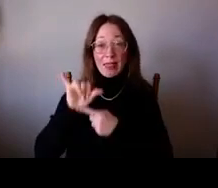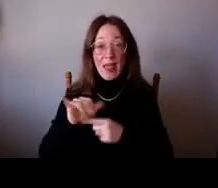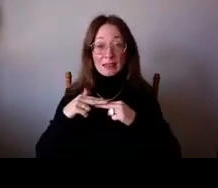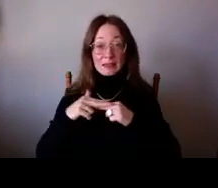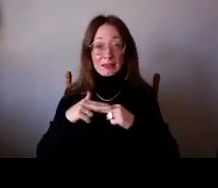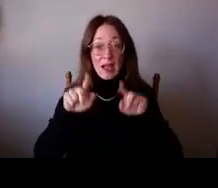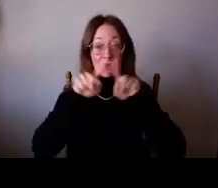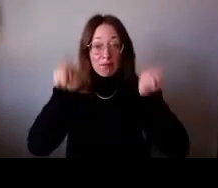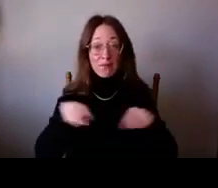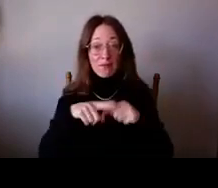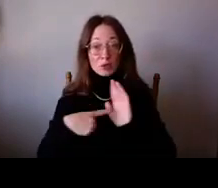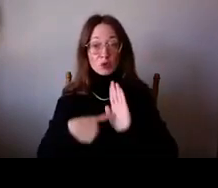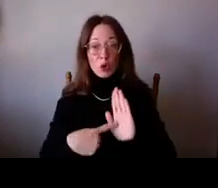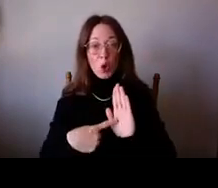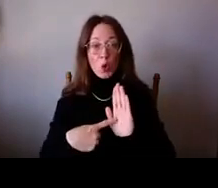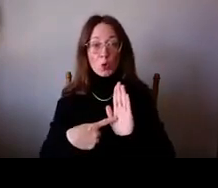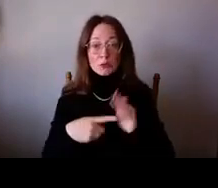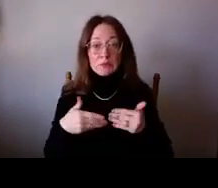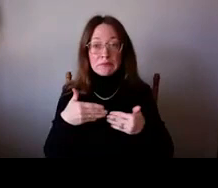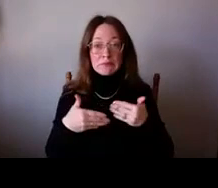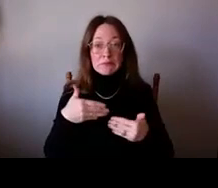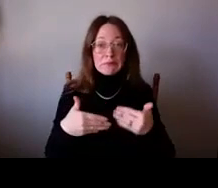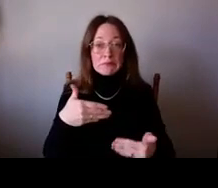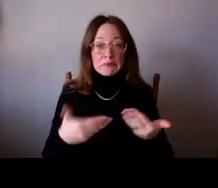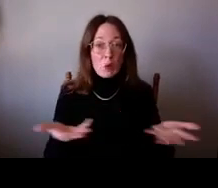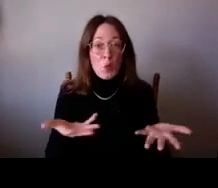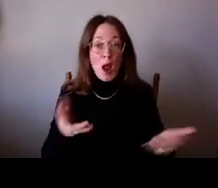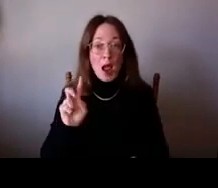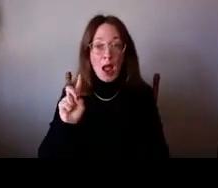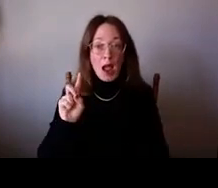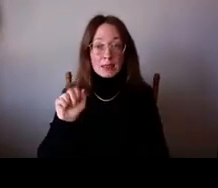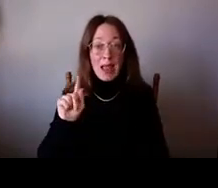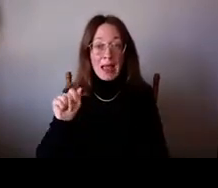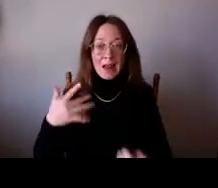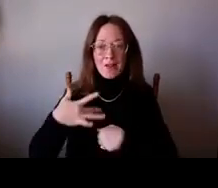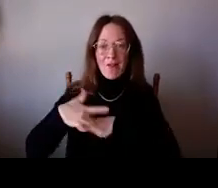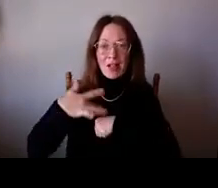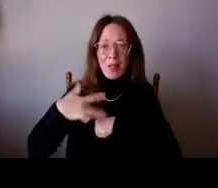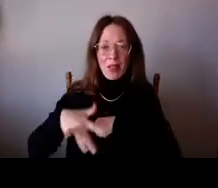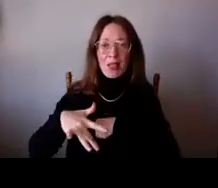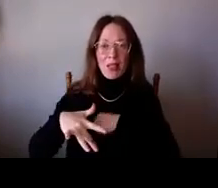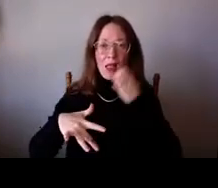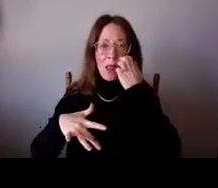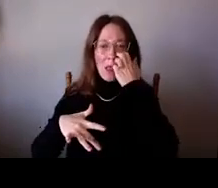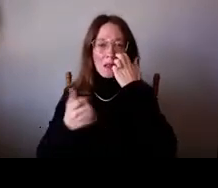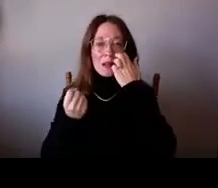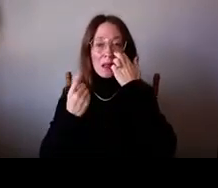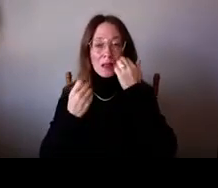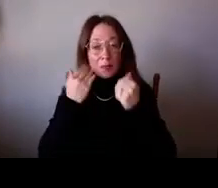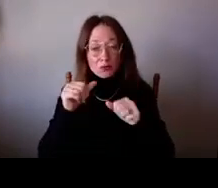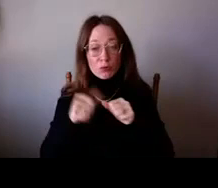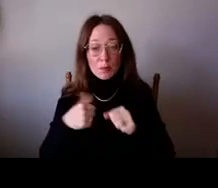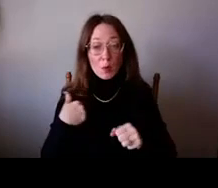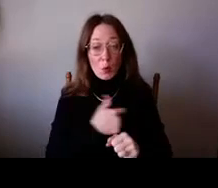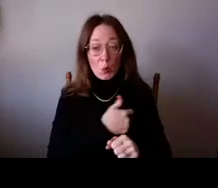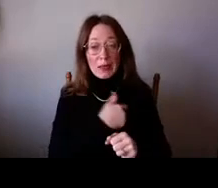shows the progression of data availability as we've moved through the